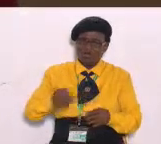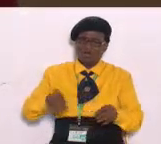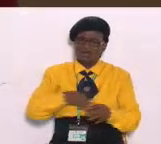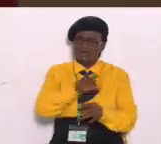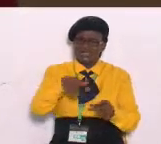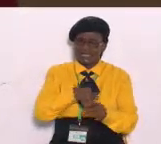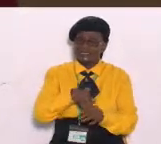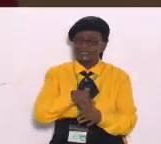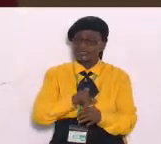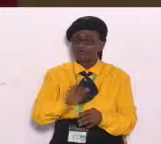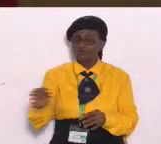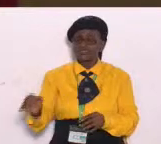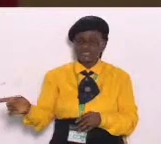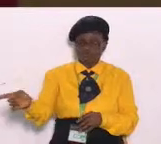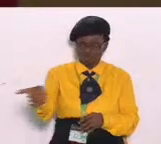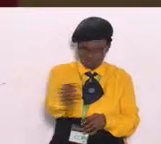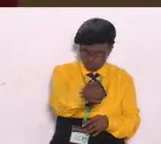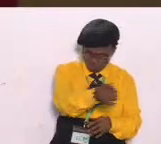including you,